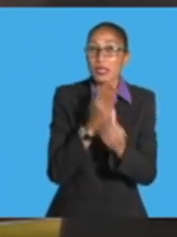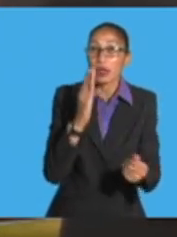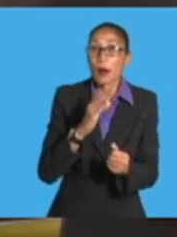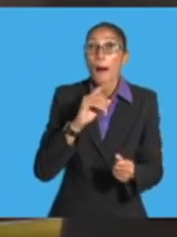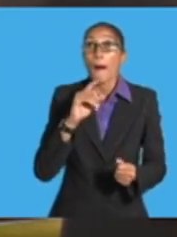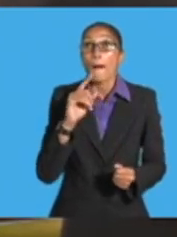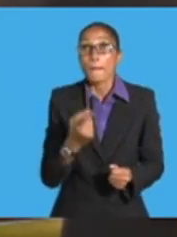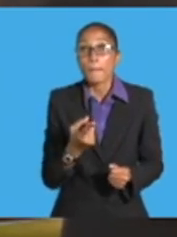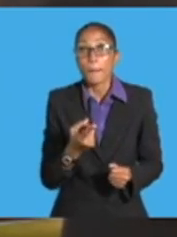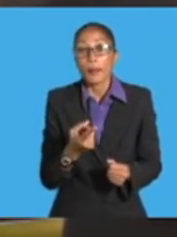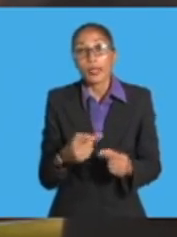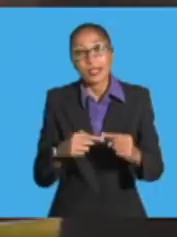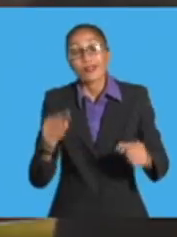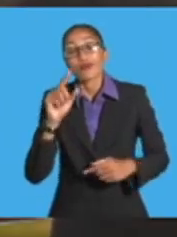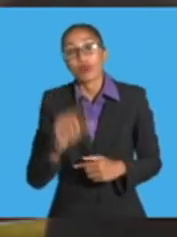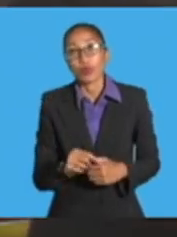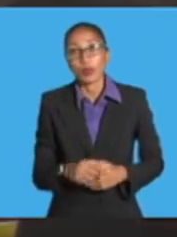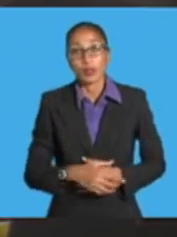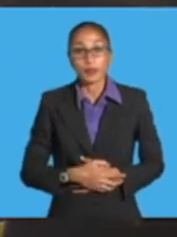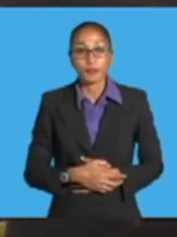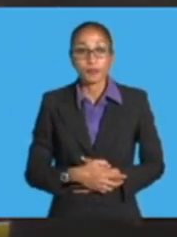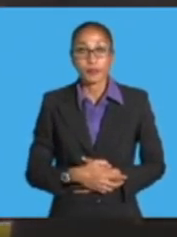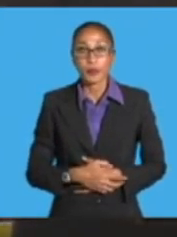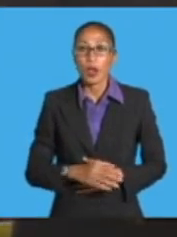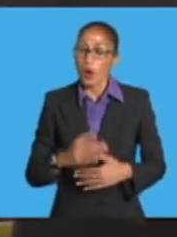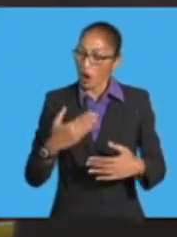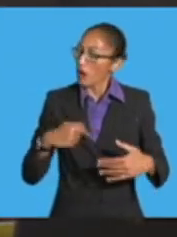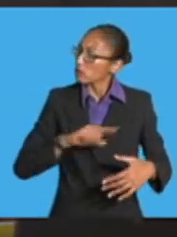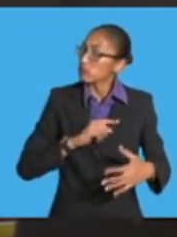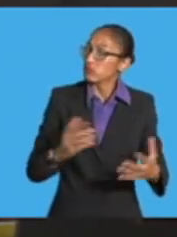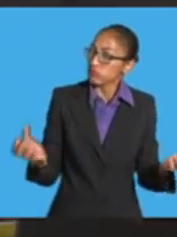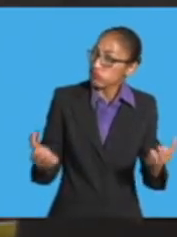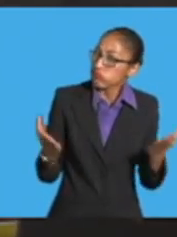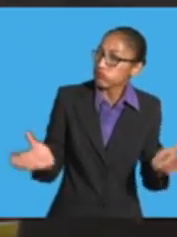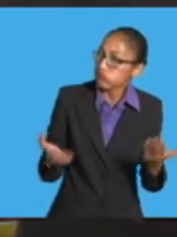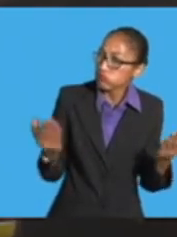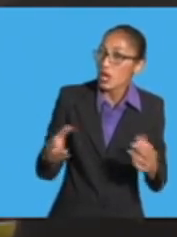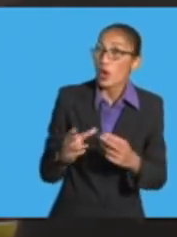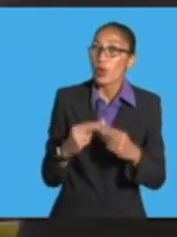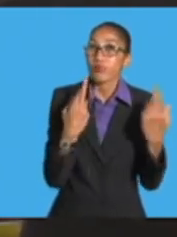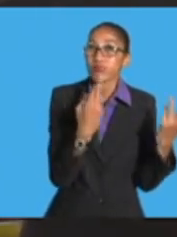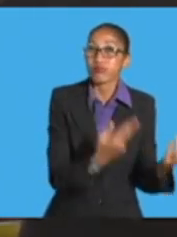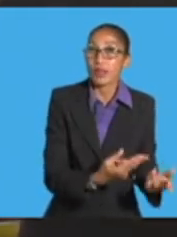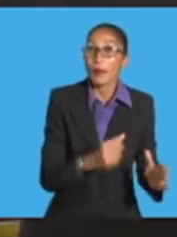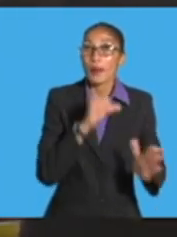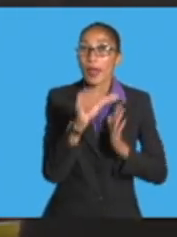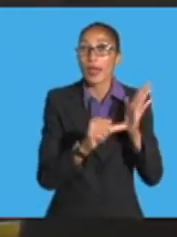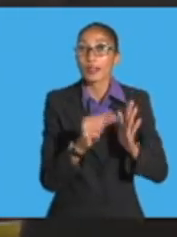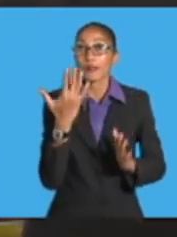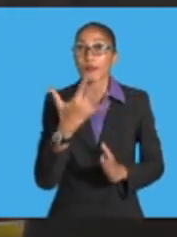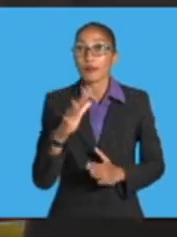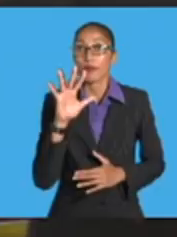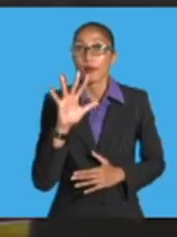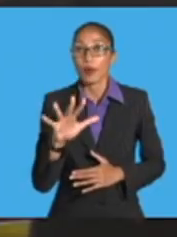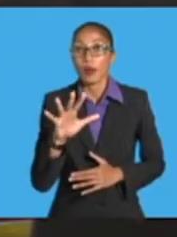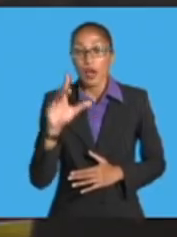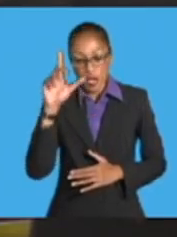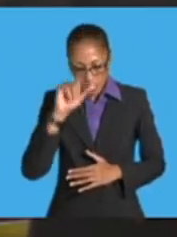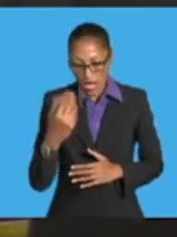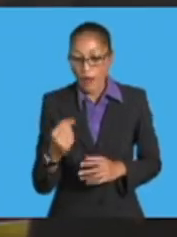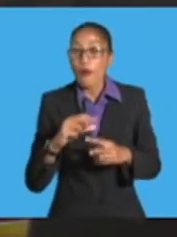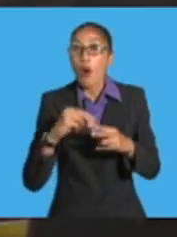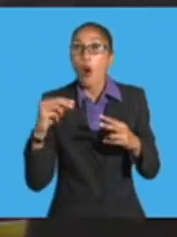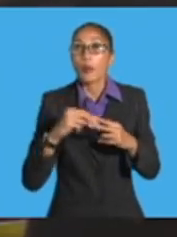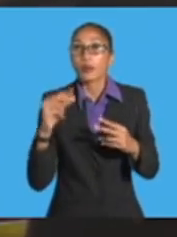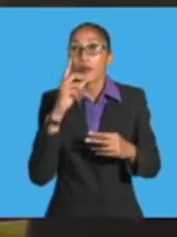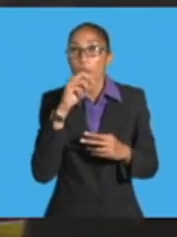the remittances from the country. We acknowledge that with our retirement age, we are able to present viable options for our